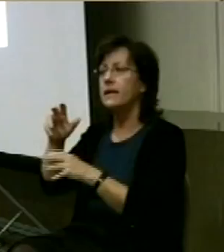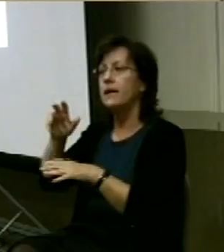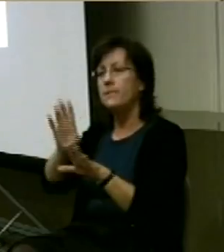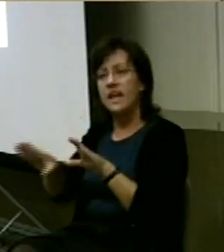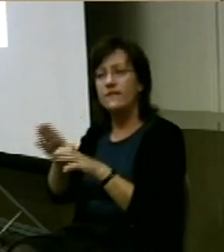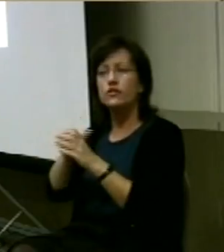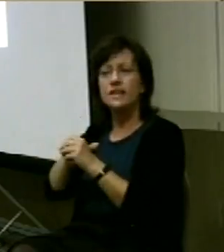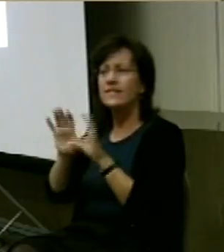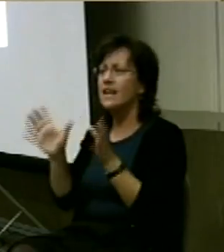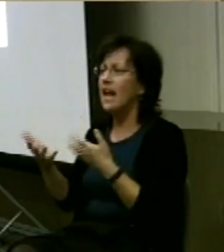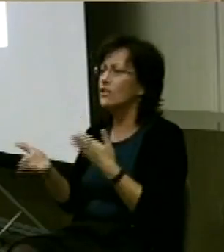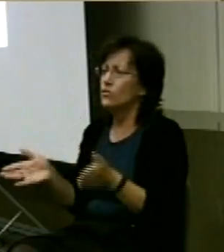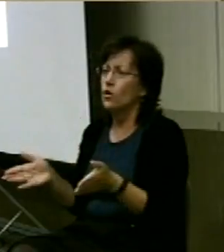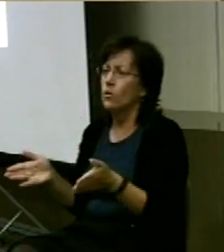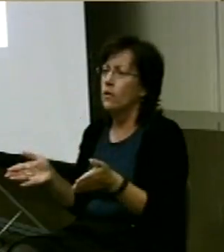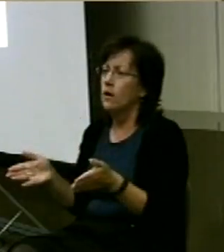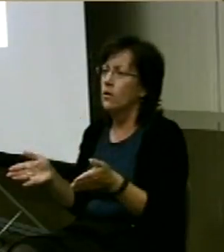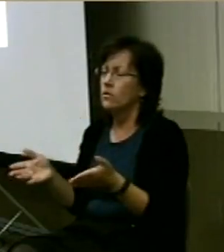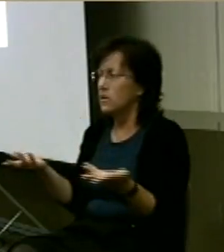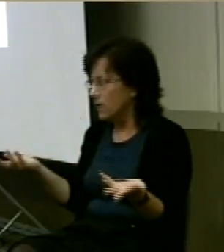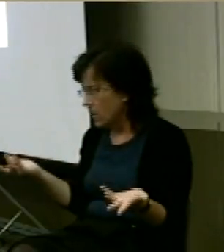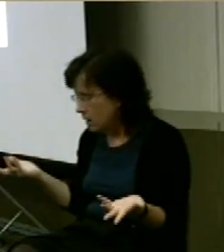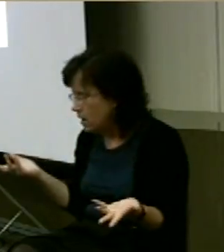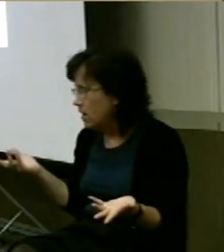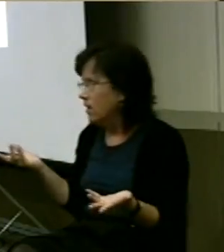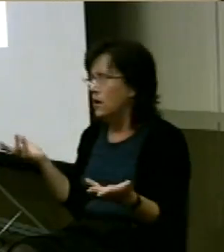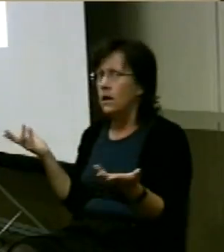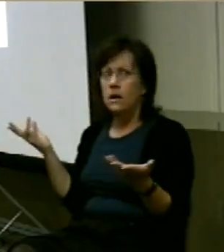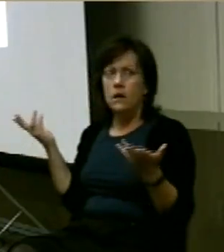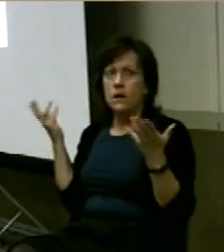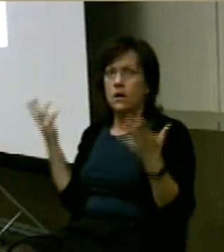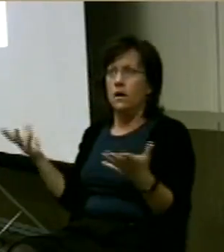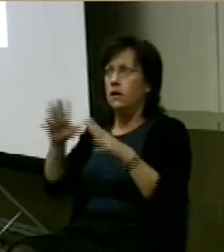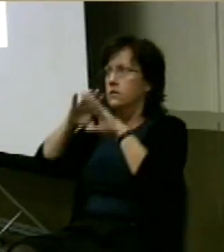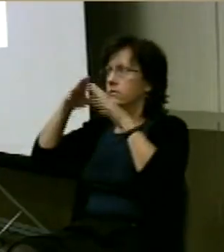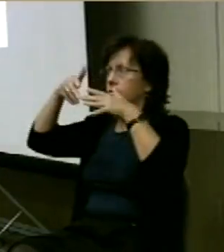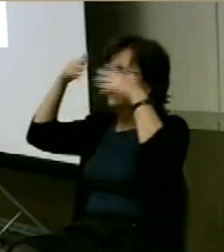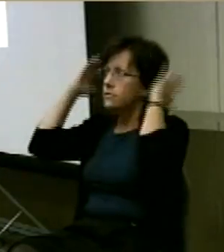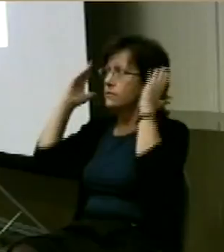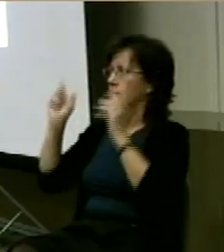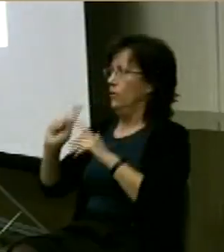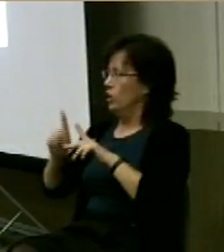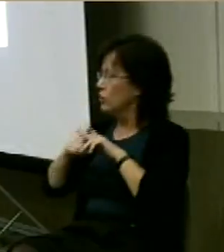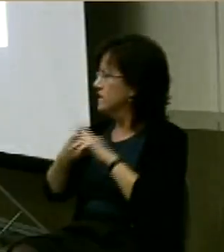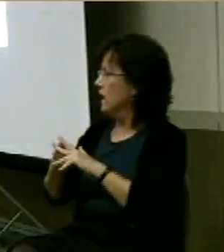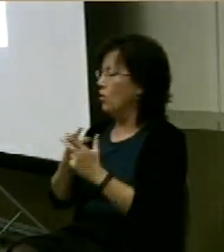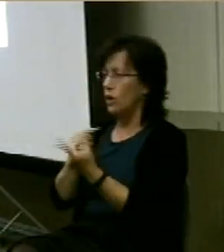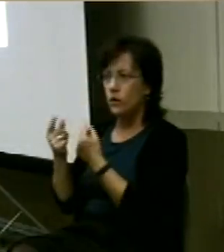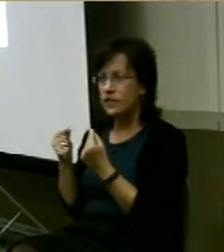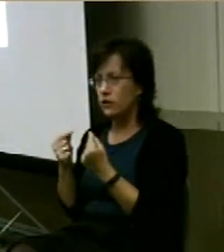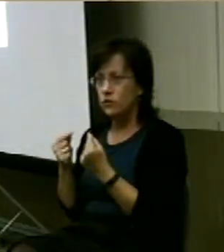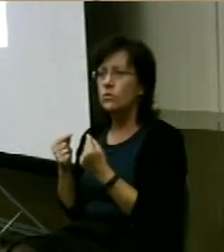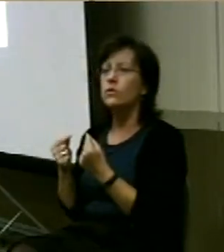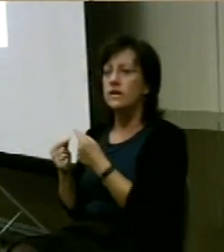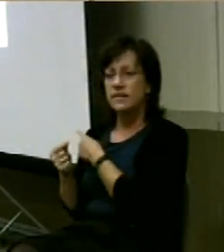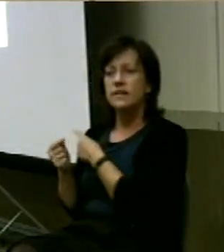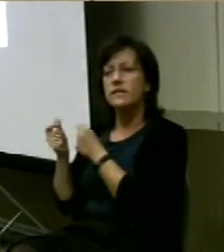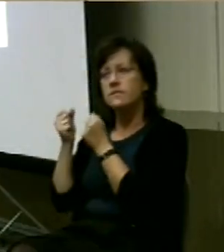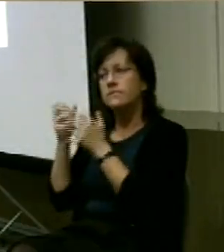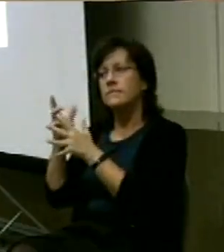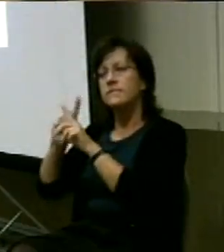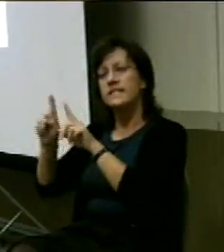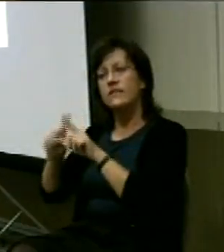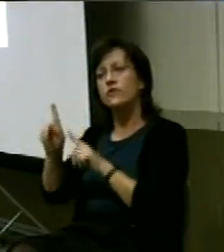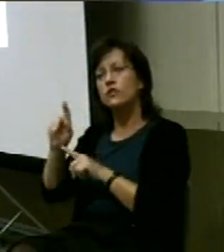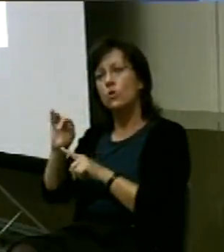our classrooms that we're like, where do we start or what do we do? We just want to show you that these are a bunch of different tools